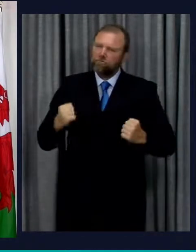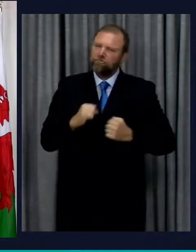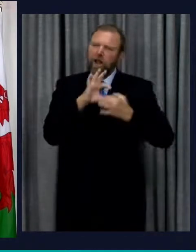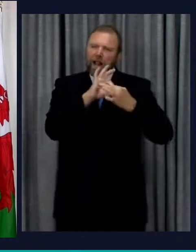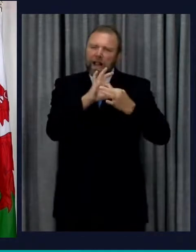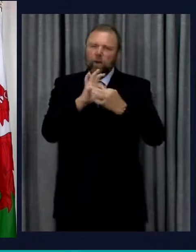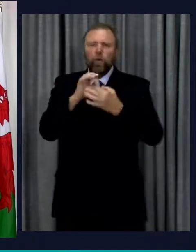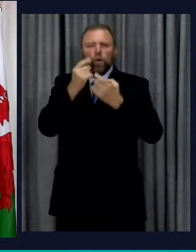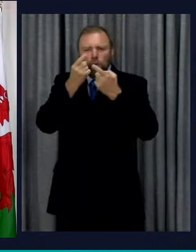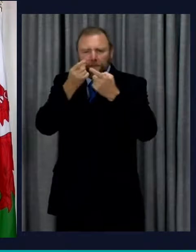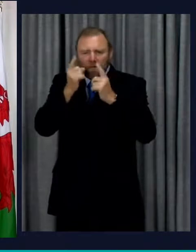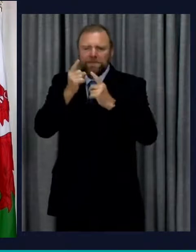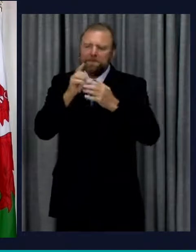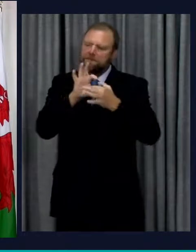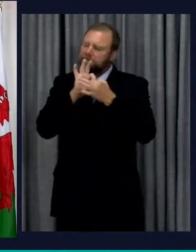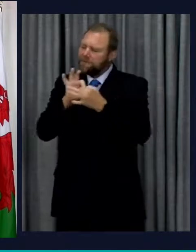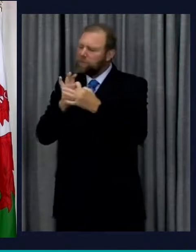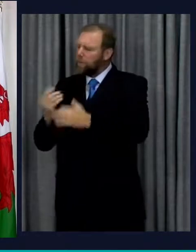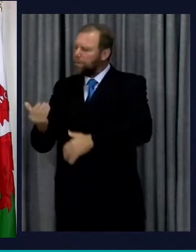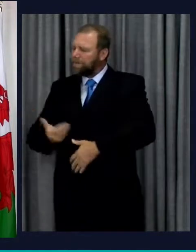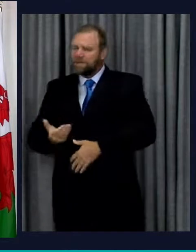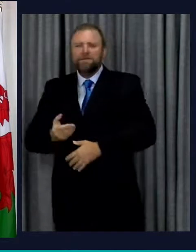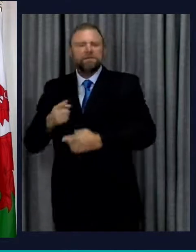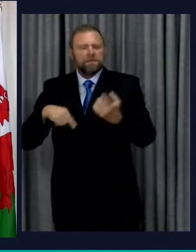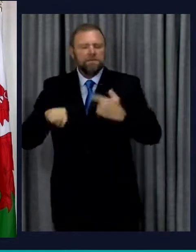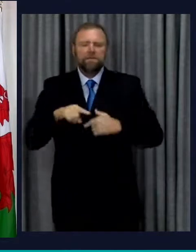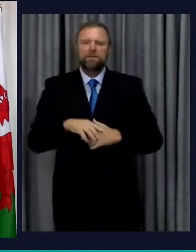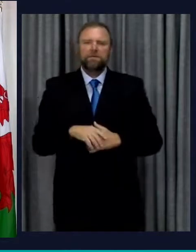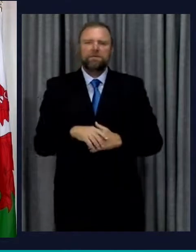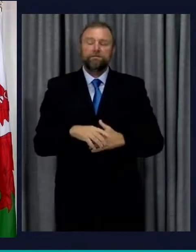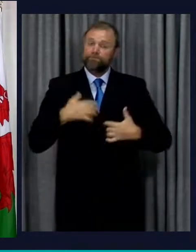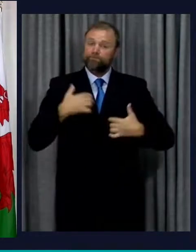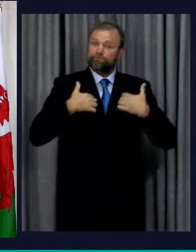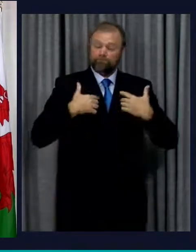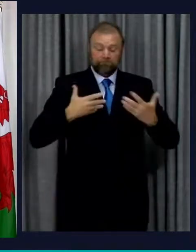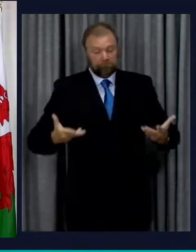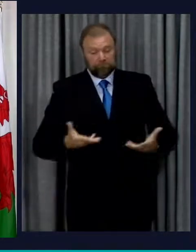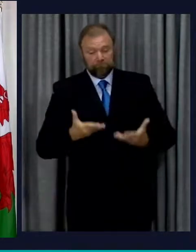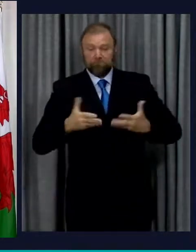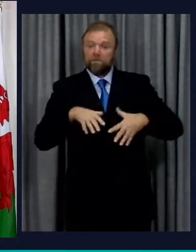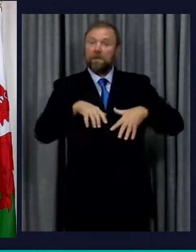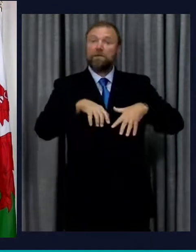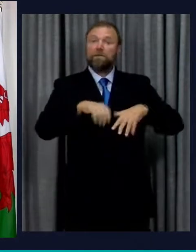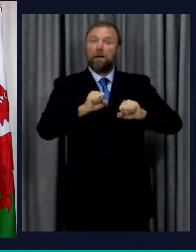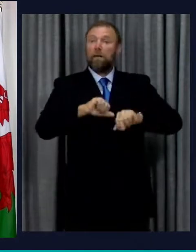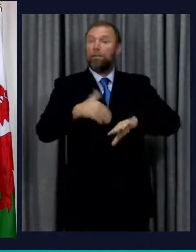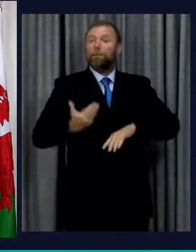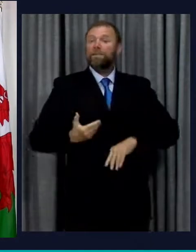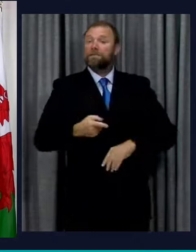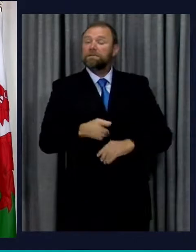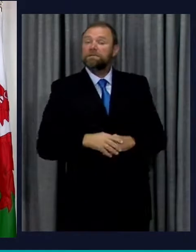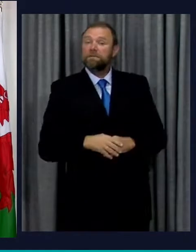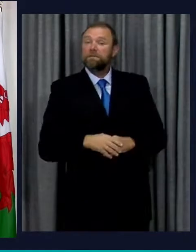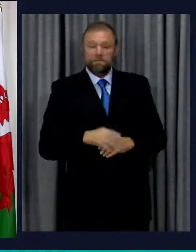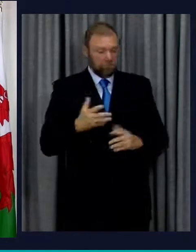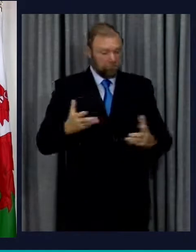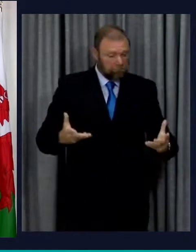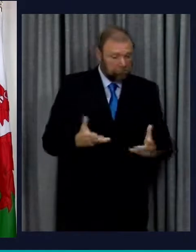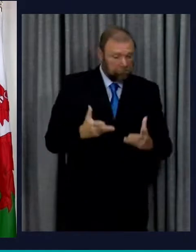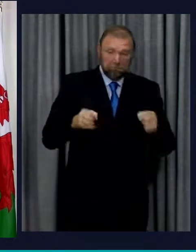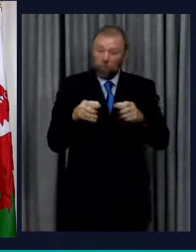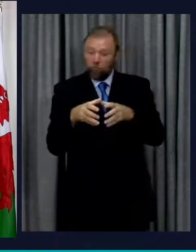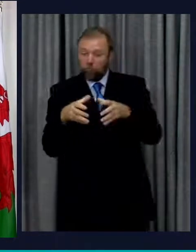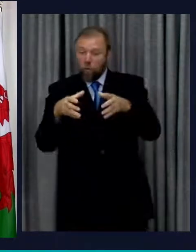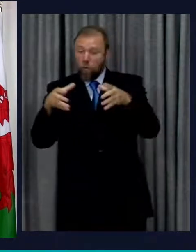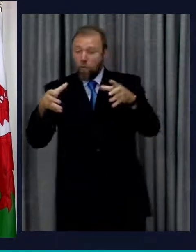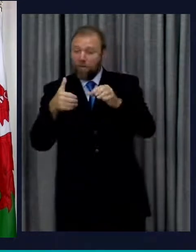universities and businesses. I'm also keen to support startups and to encourage the growth of more firms with more jobs that are